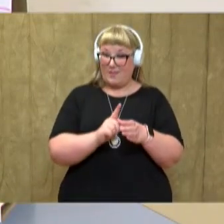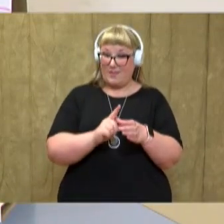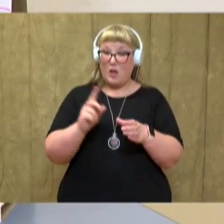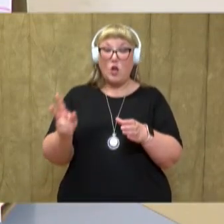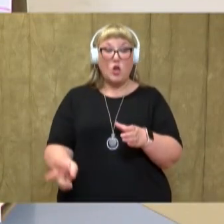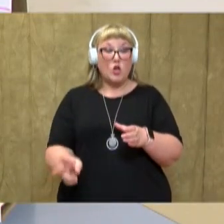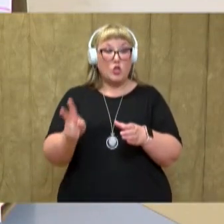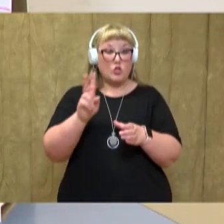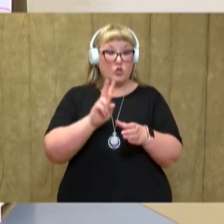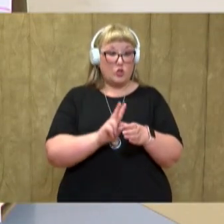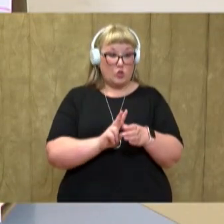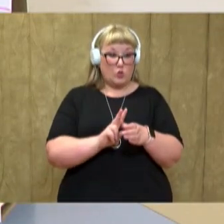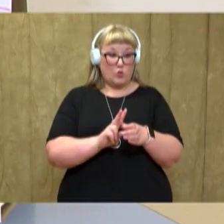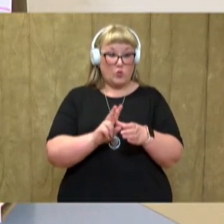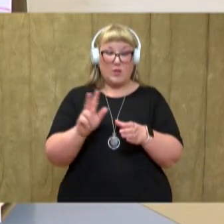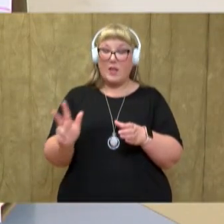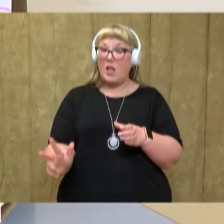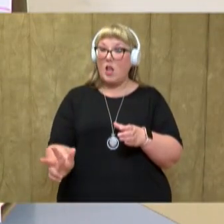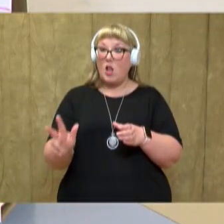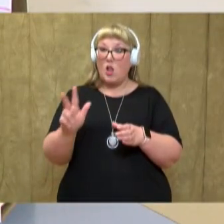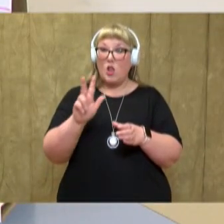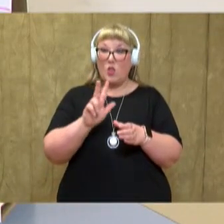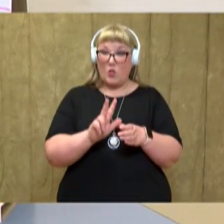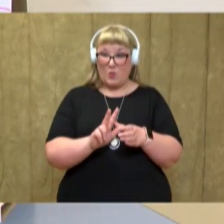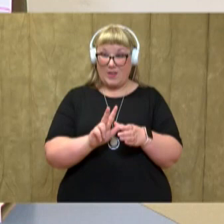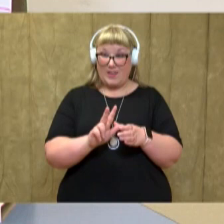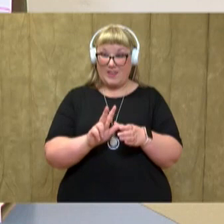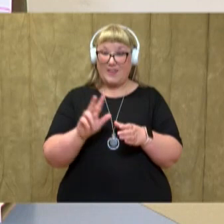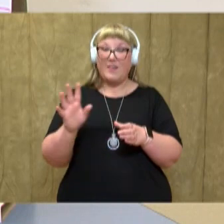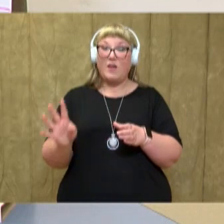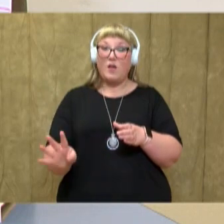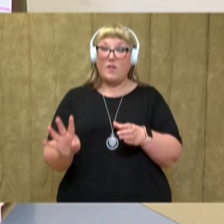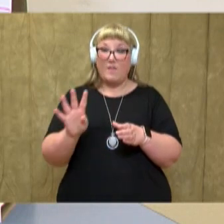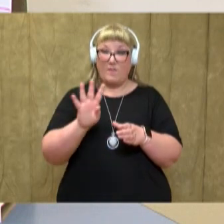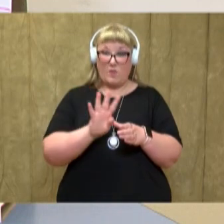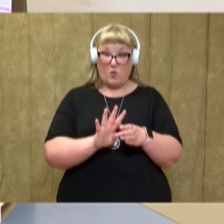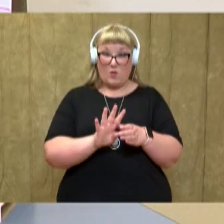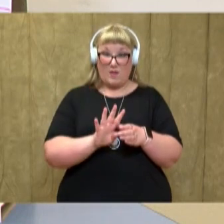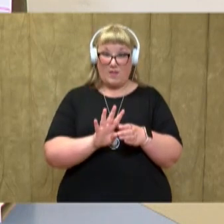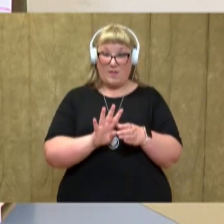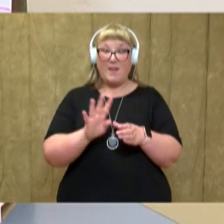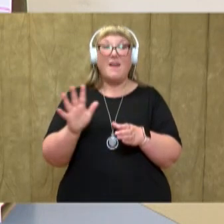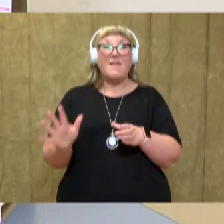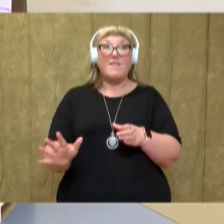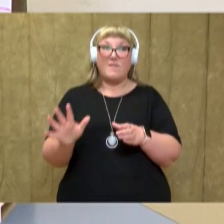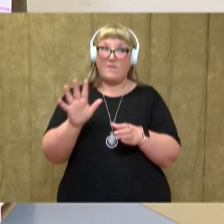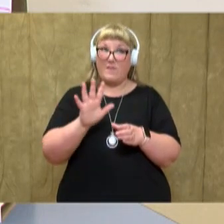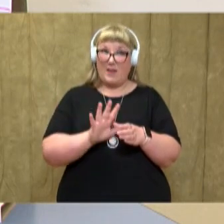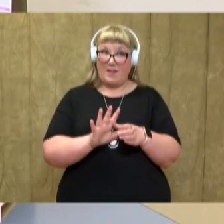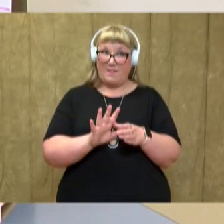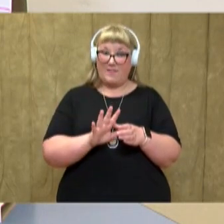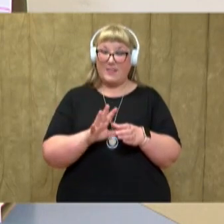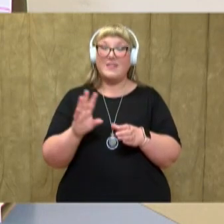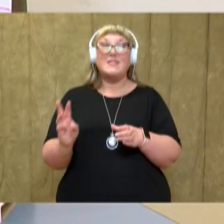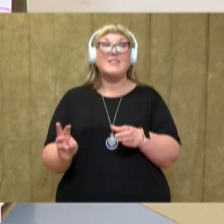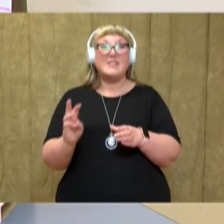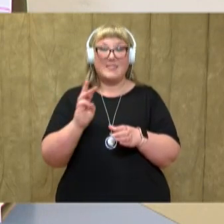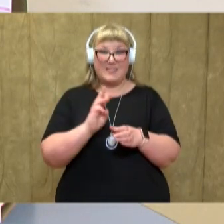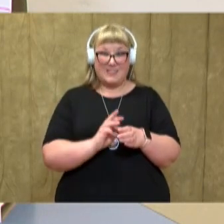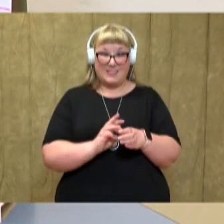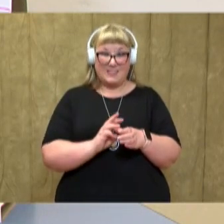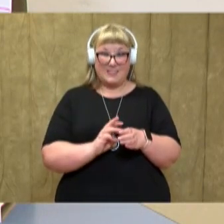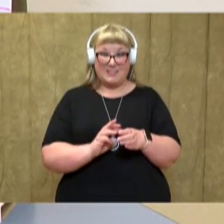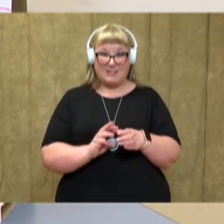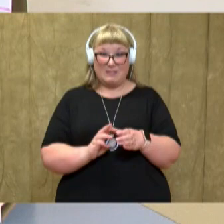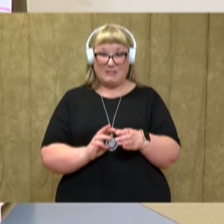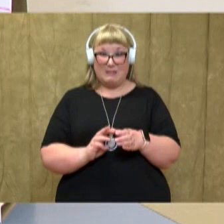1, 2, 3, 4, 5,